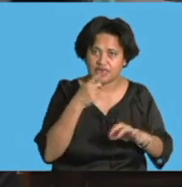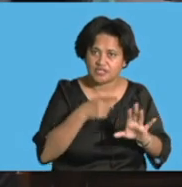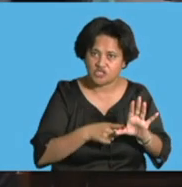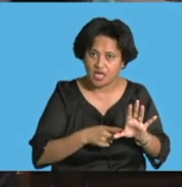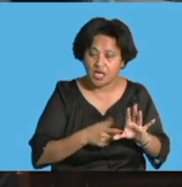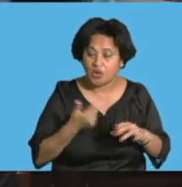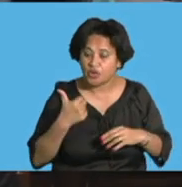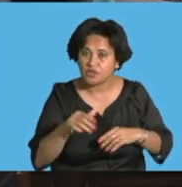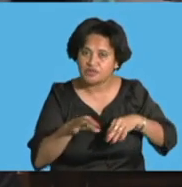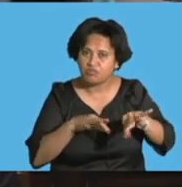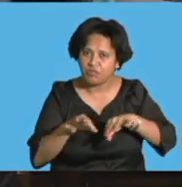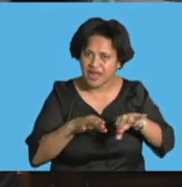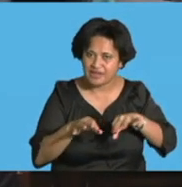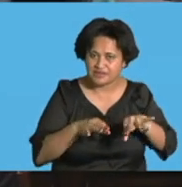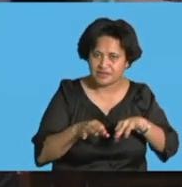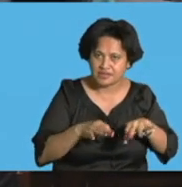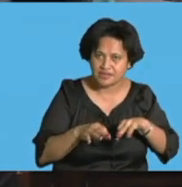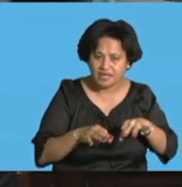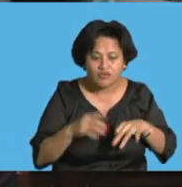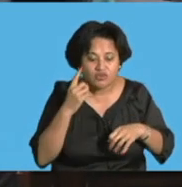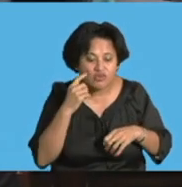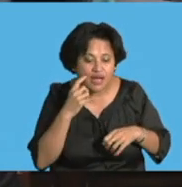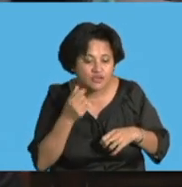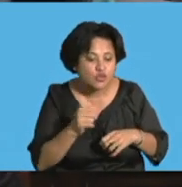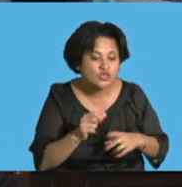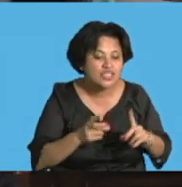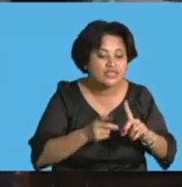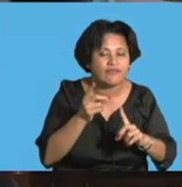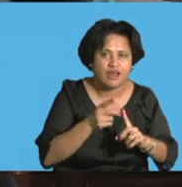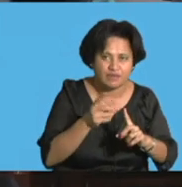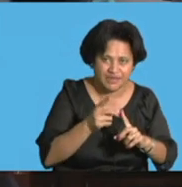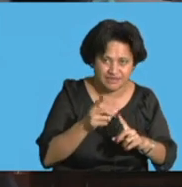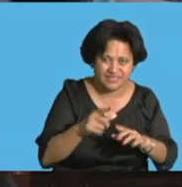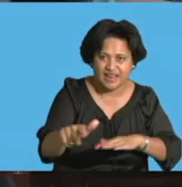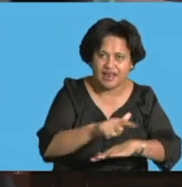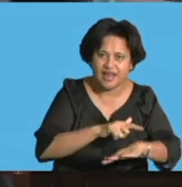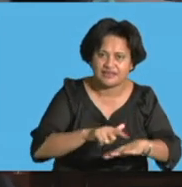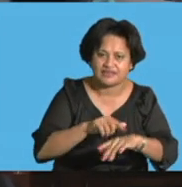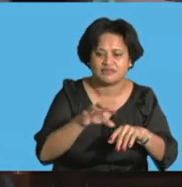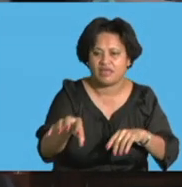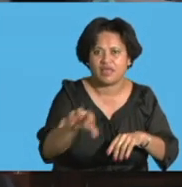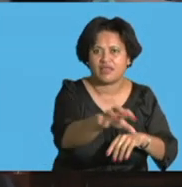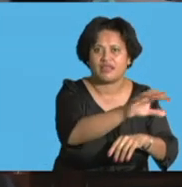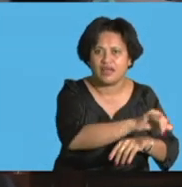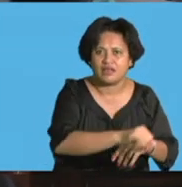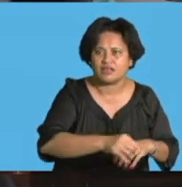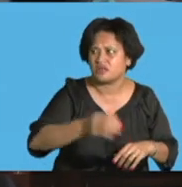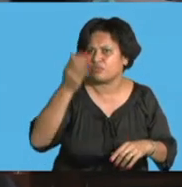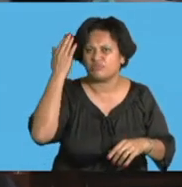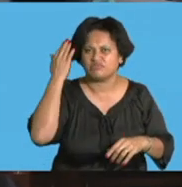will be used for the purpose of considering development application. So gone are the days where one had to apply for